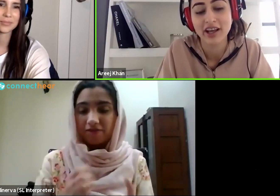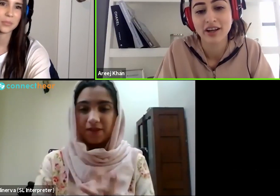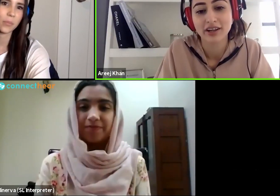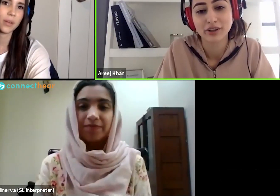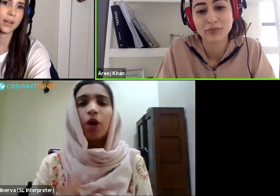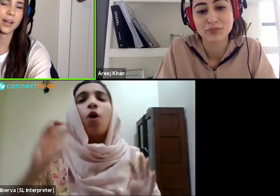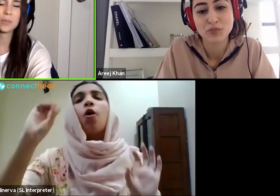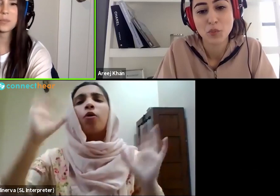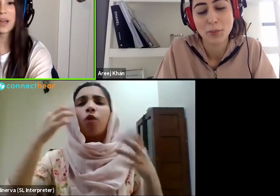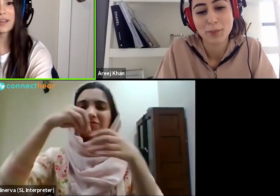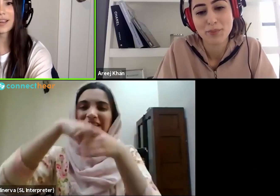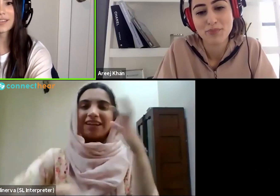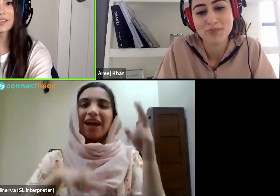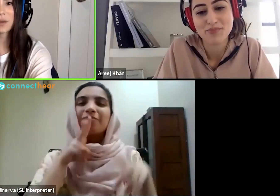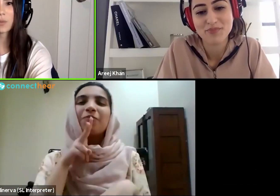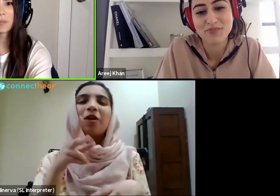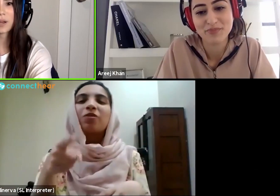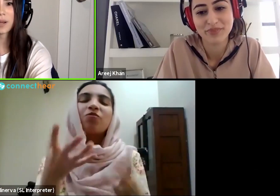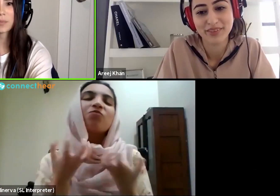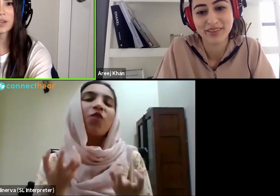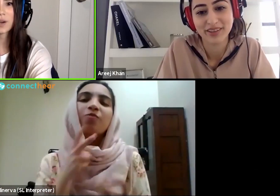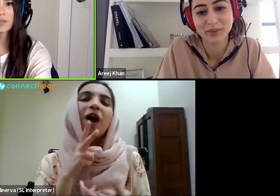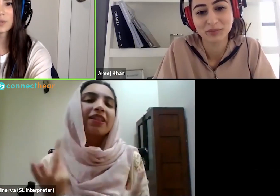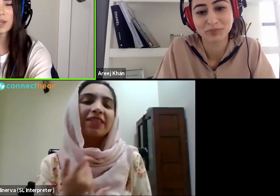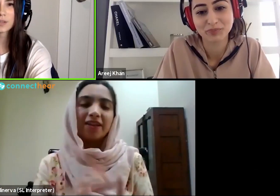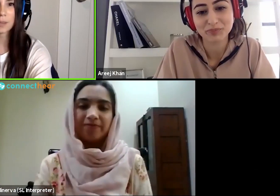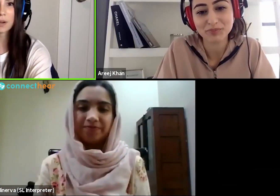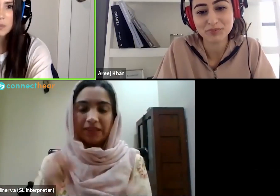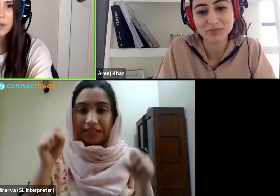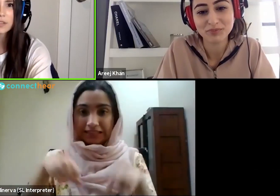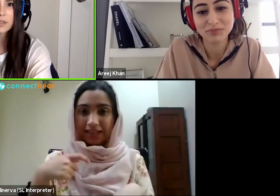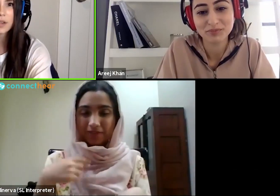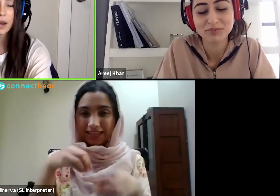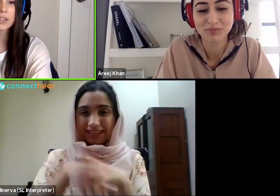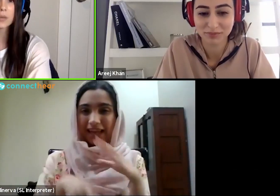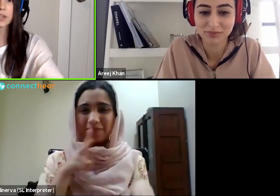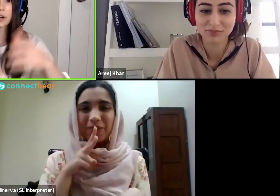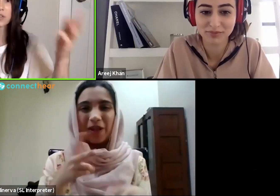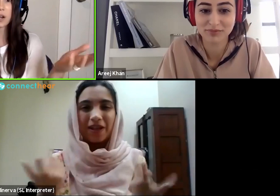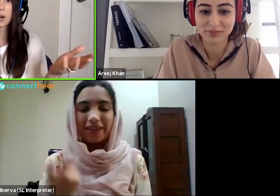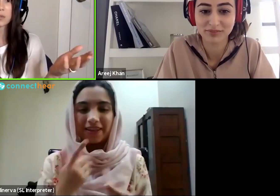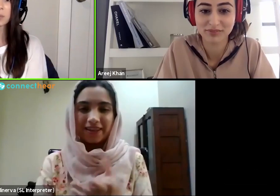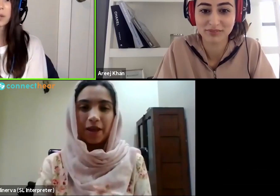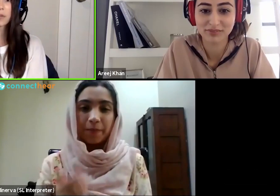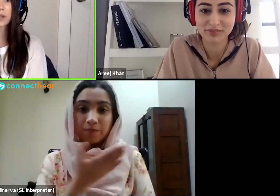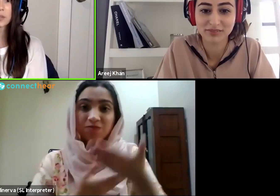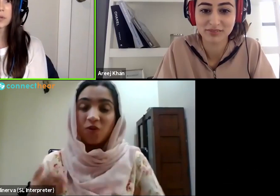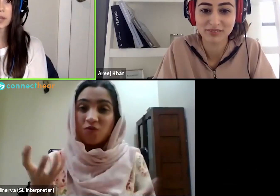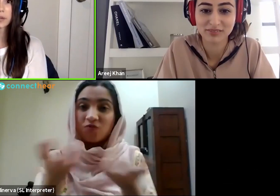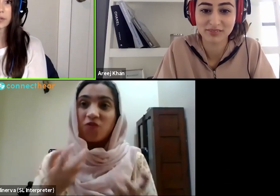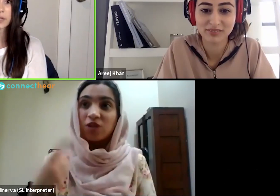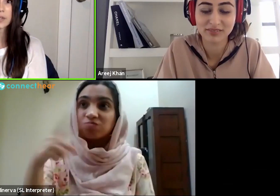today? I guess I will wrap up. So obviously we talked a lot about communication. So I just want to encourage y'all, don't be afraid